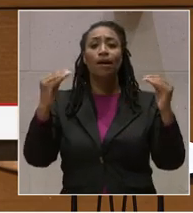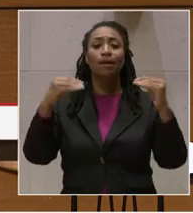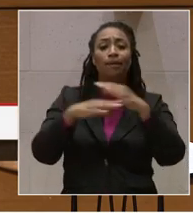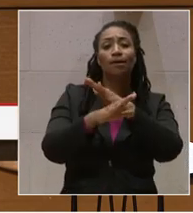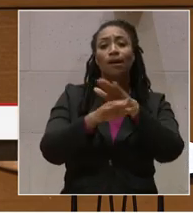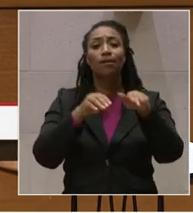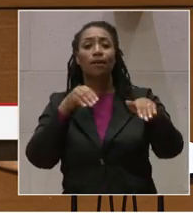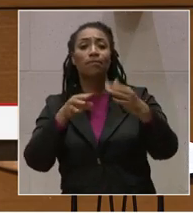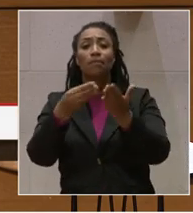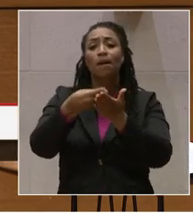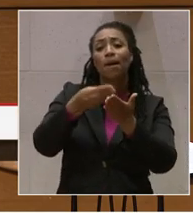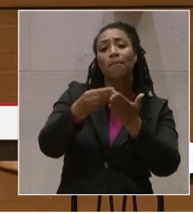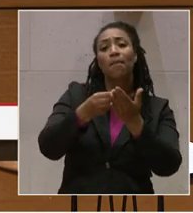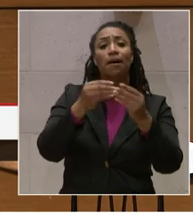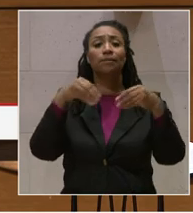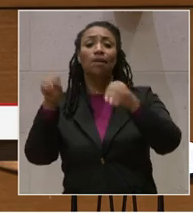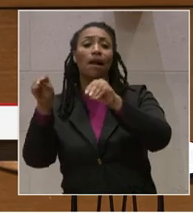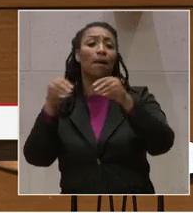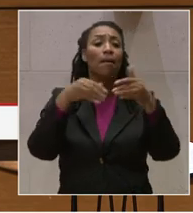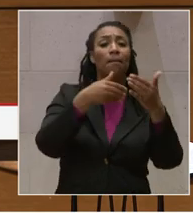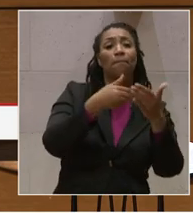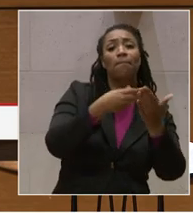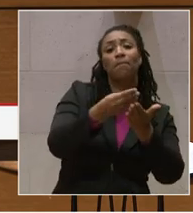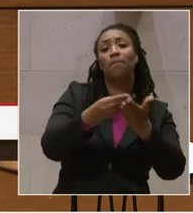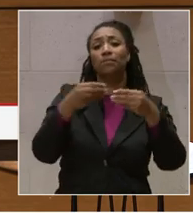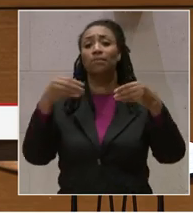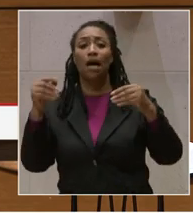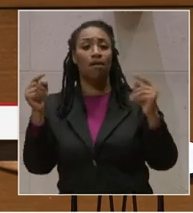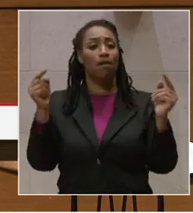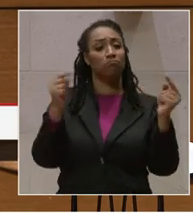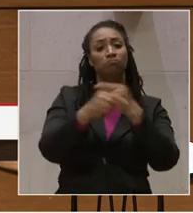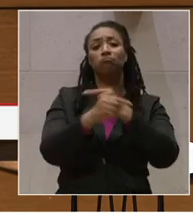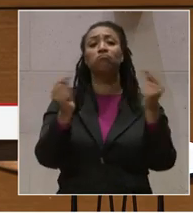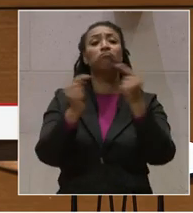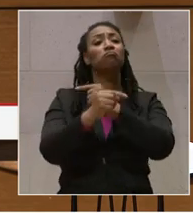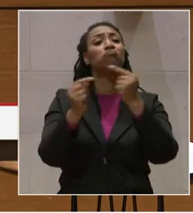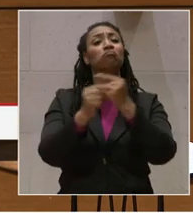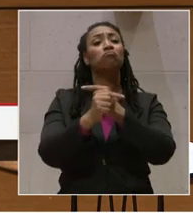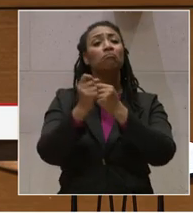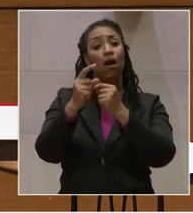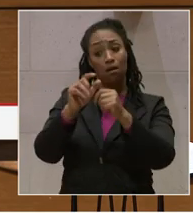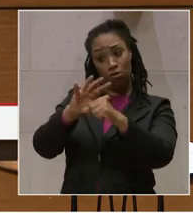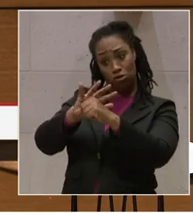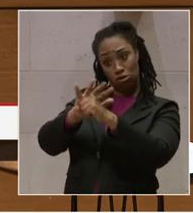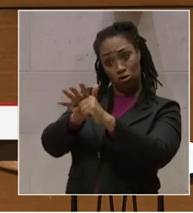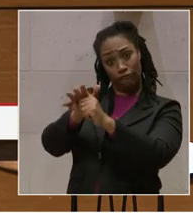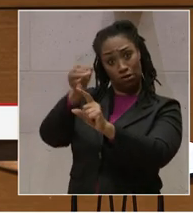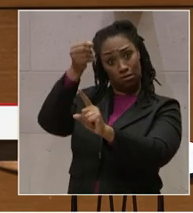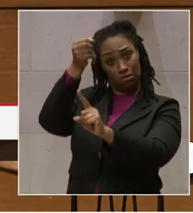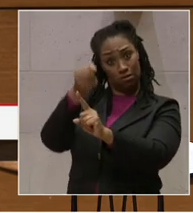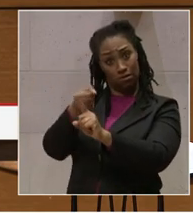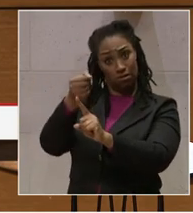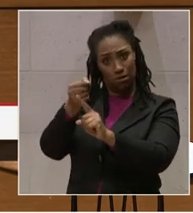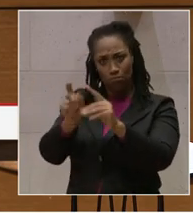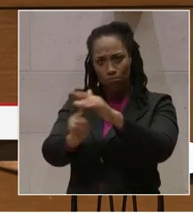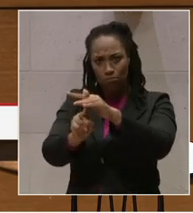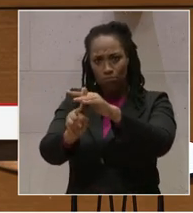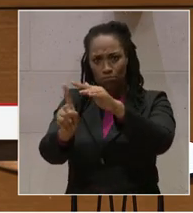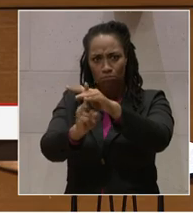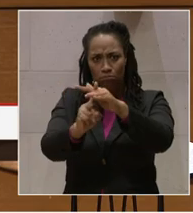now, but something they had not experienced, as one example. So I think that coming out of the pandemic, we have